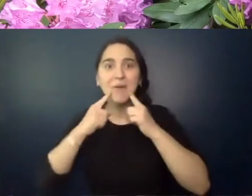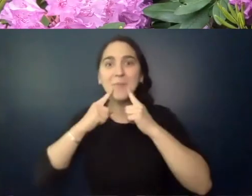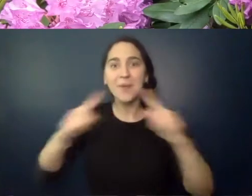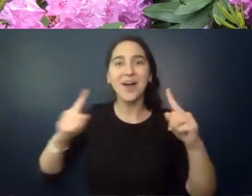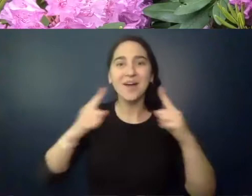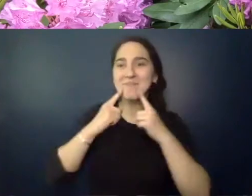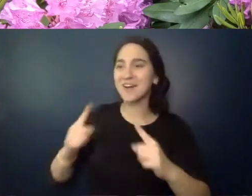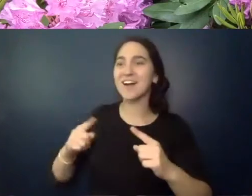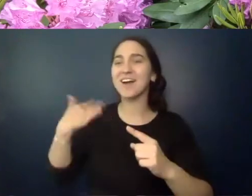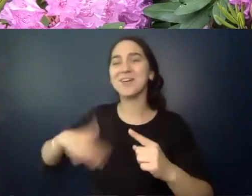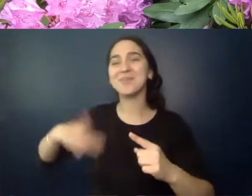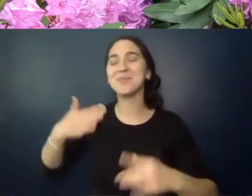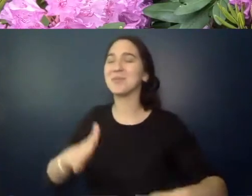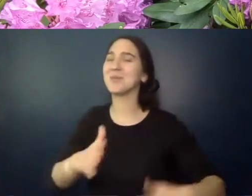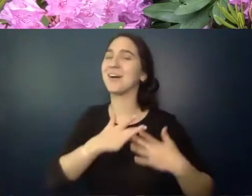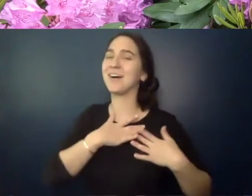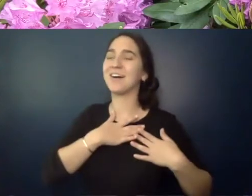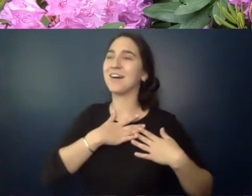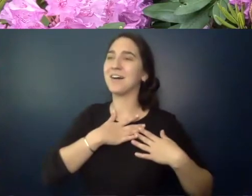Successful surgeries,